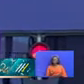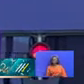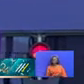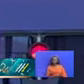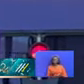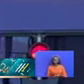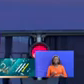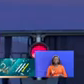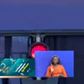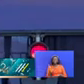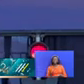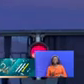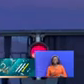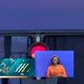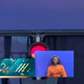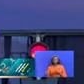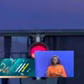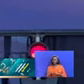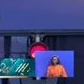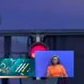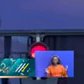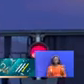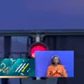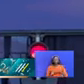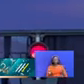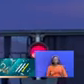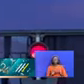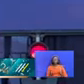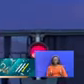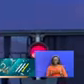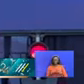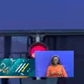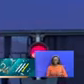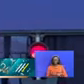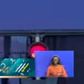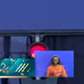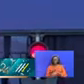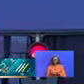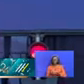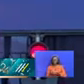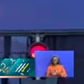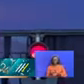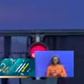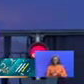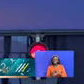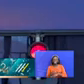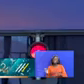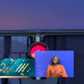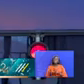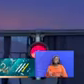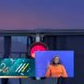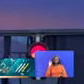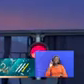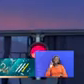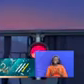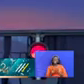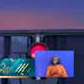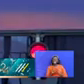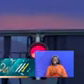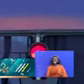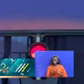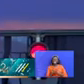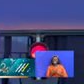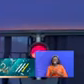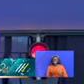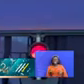is sound sensitive nothing happened on Earth until God said it a sound was released for there